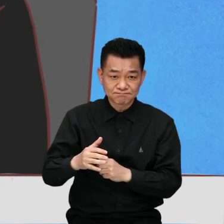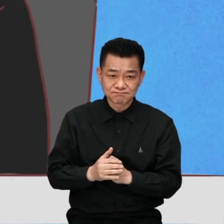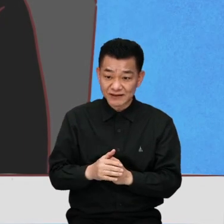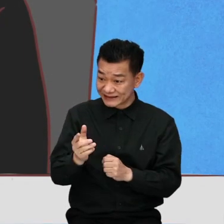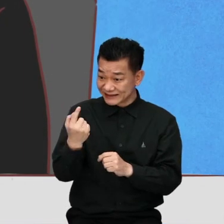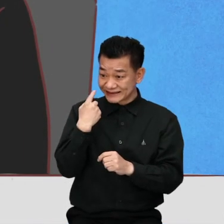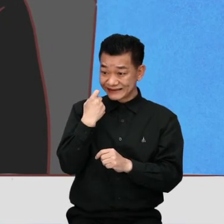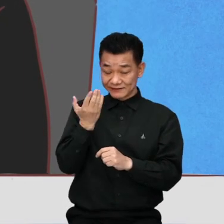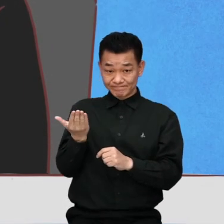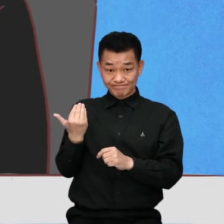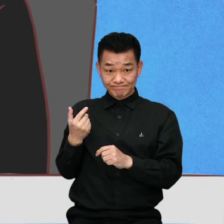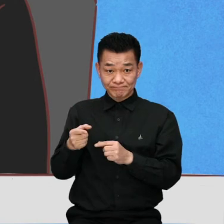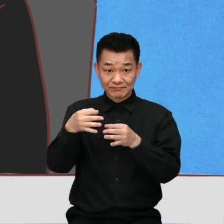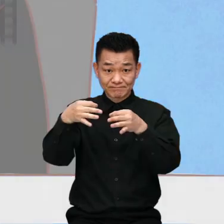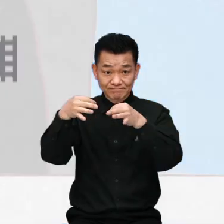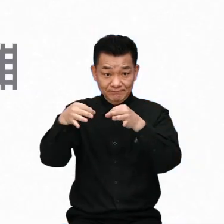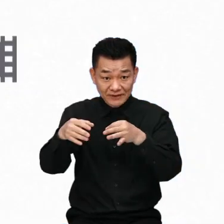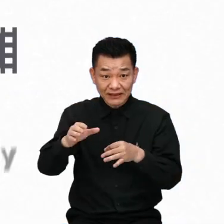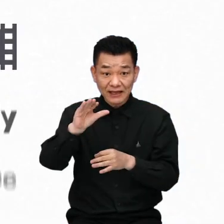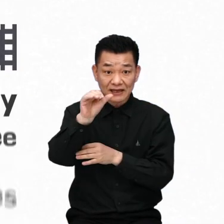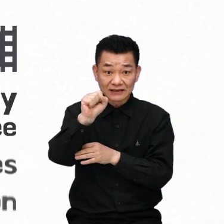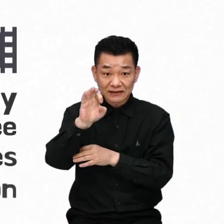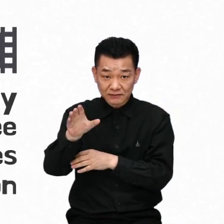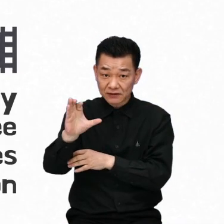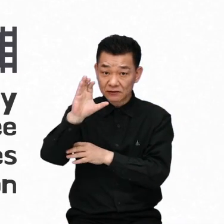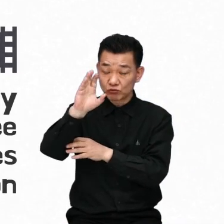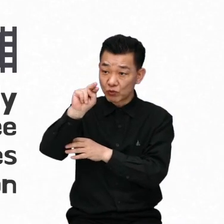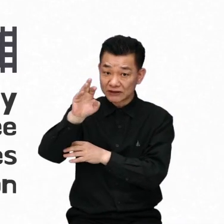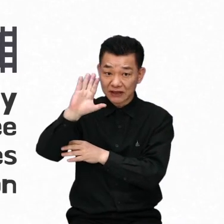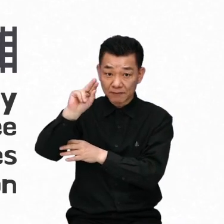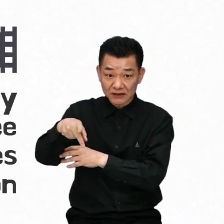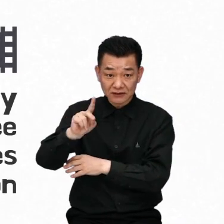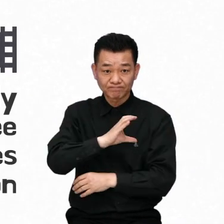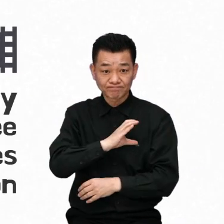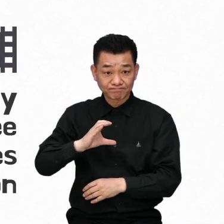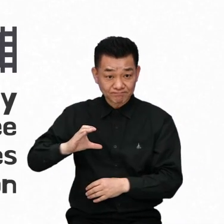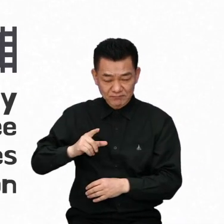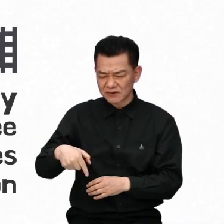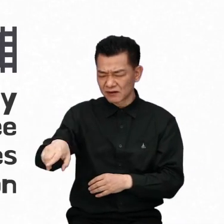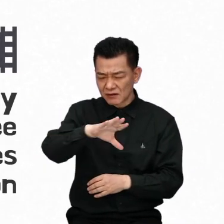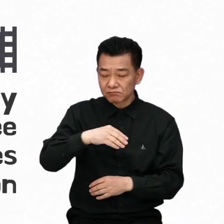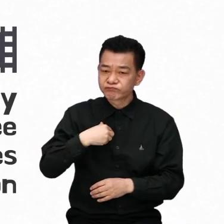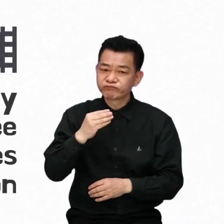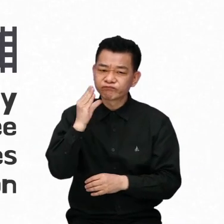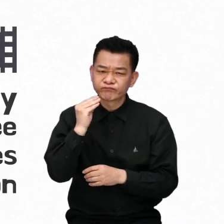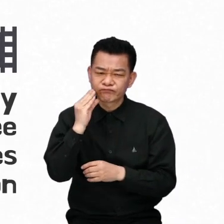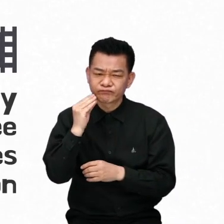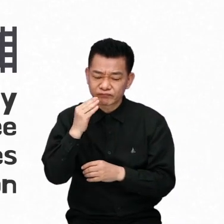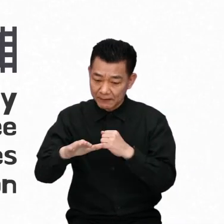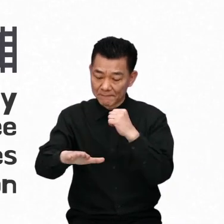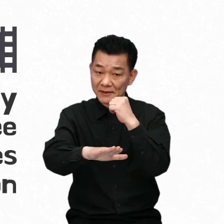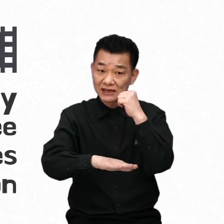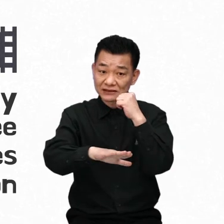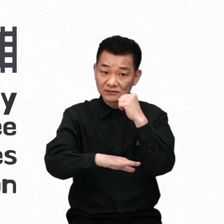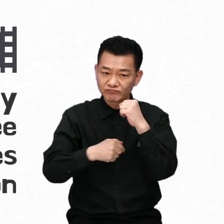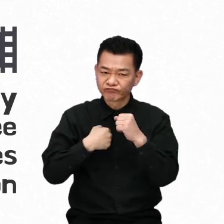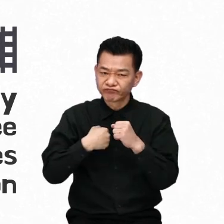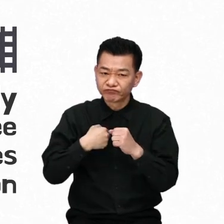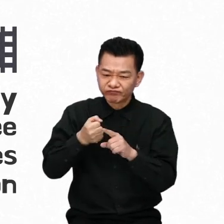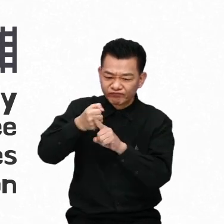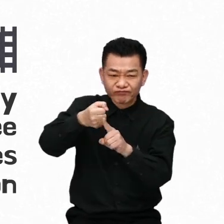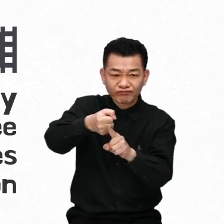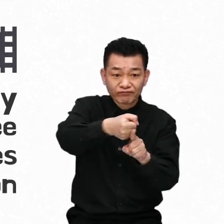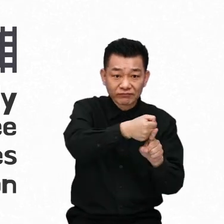The story we just saw is about Theresia Degener. She is actively participating in the UN Committee on the Rights